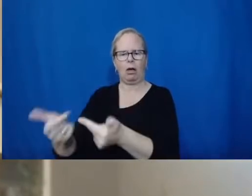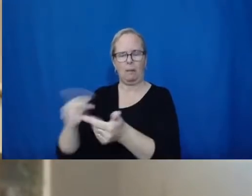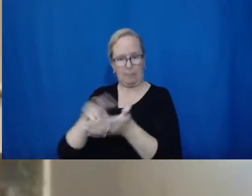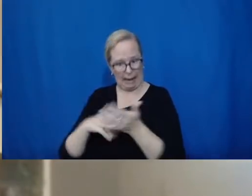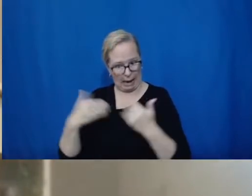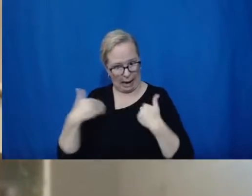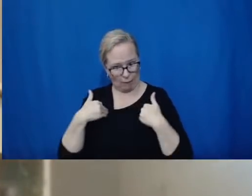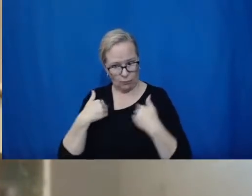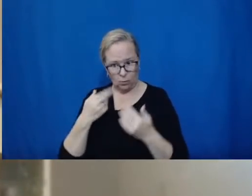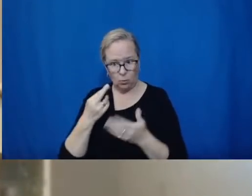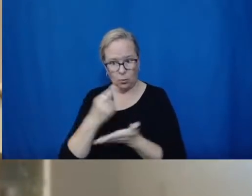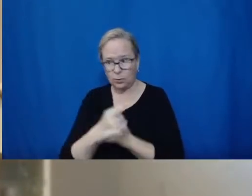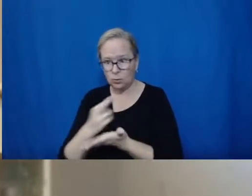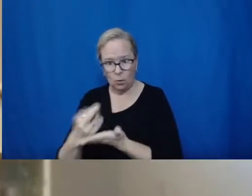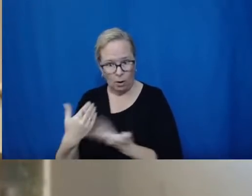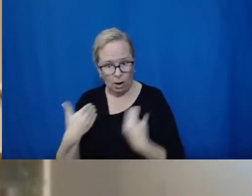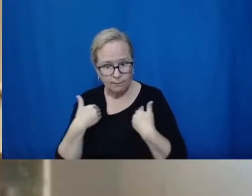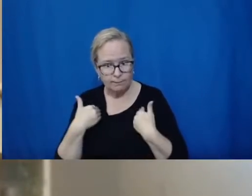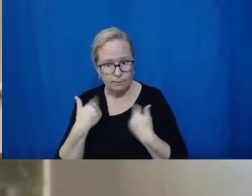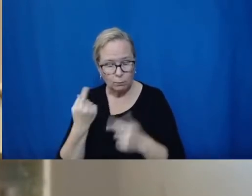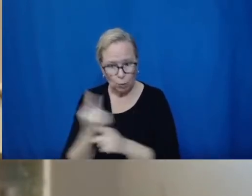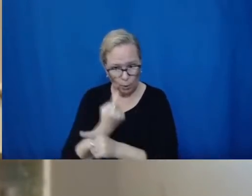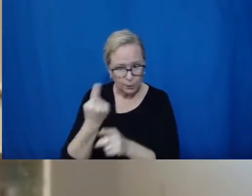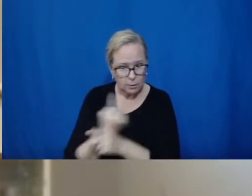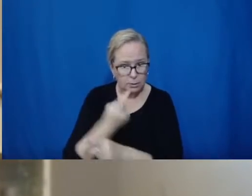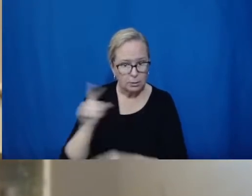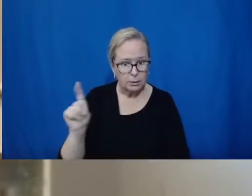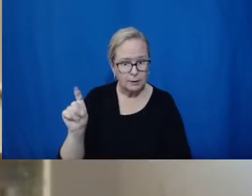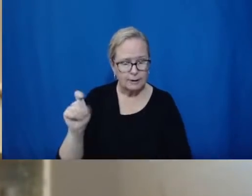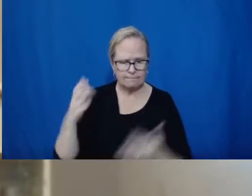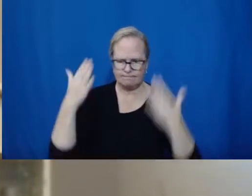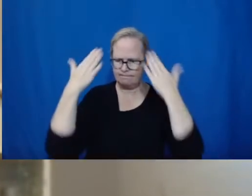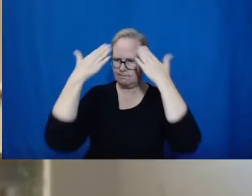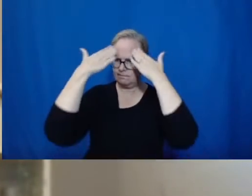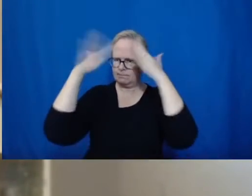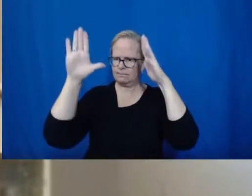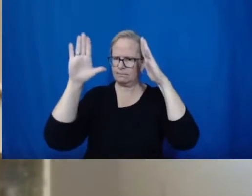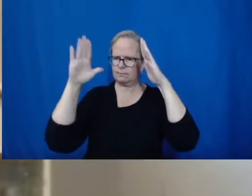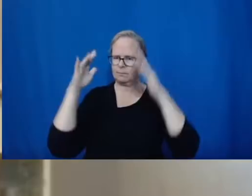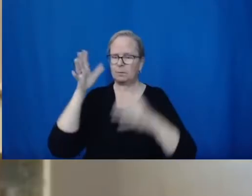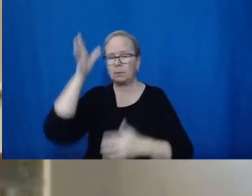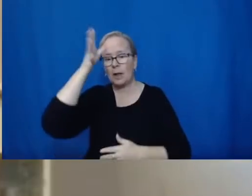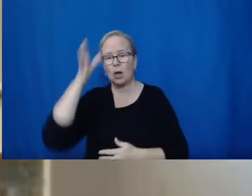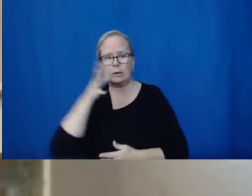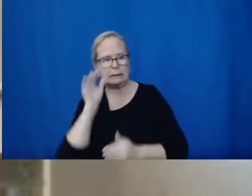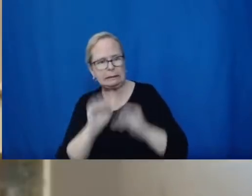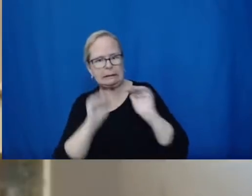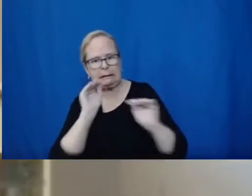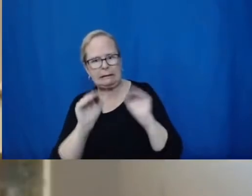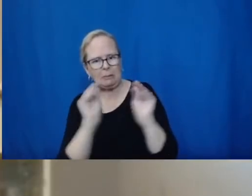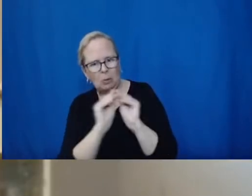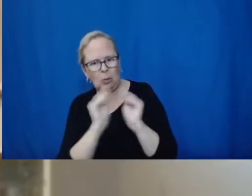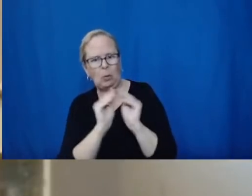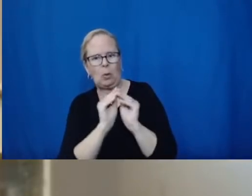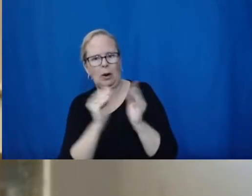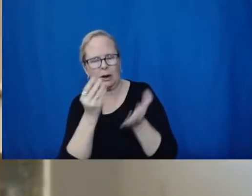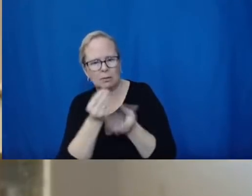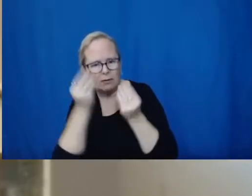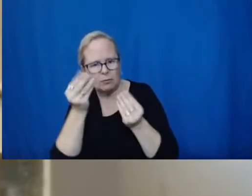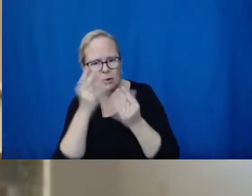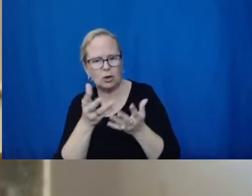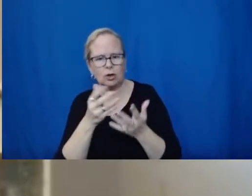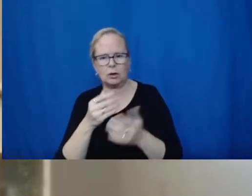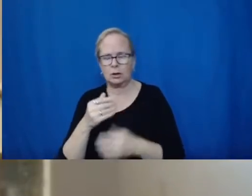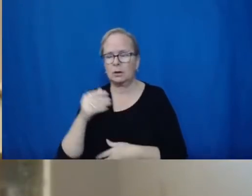boards. So it is a step parents have been asking for, is more notification or notification in general